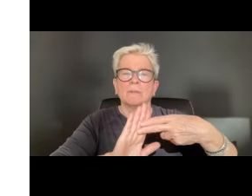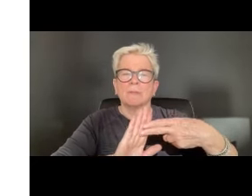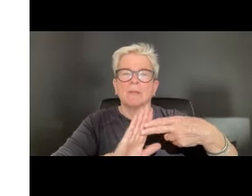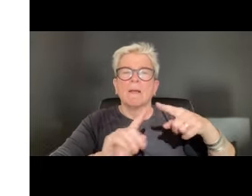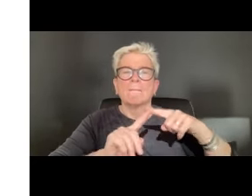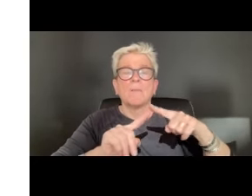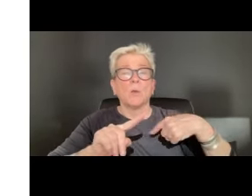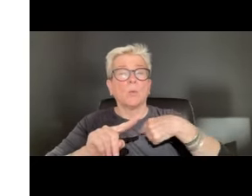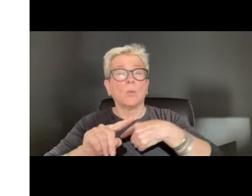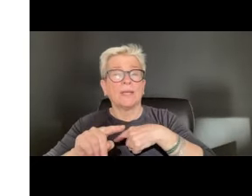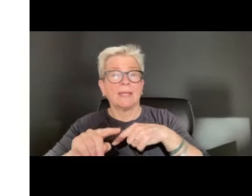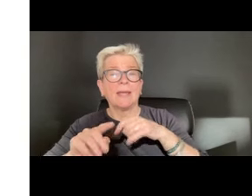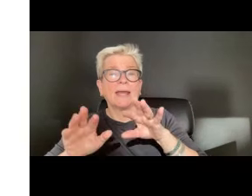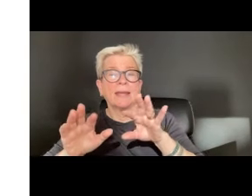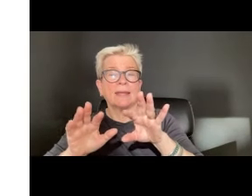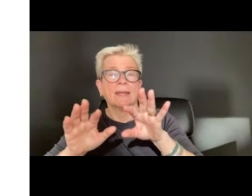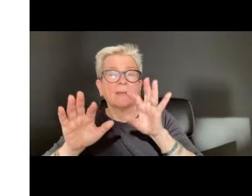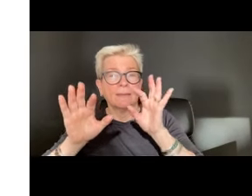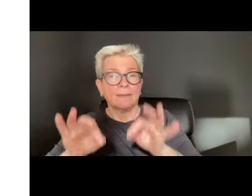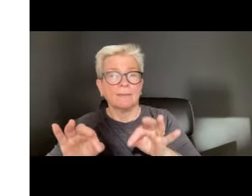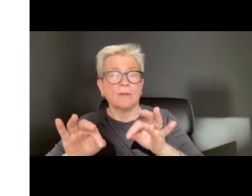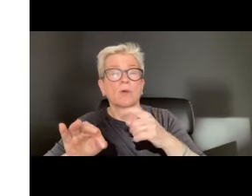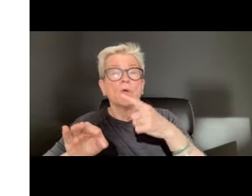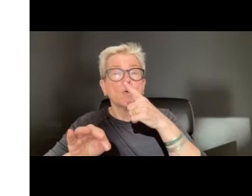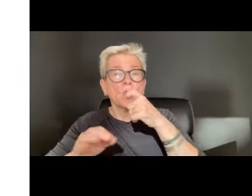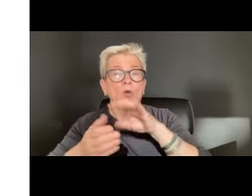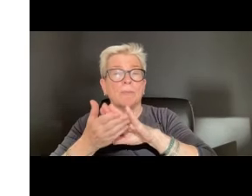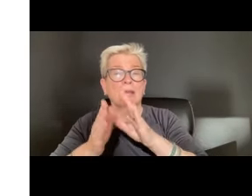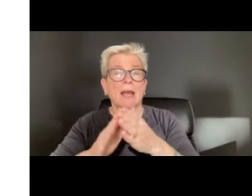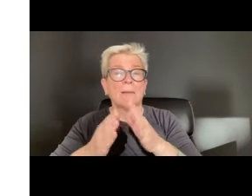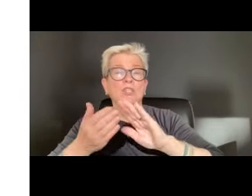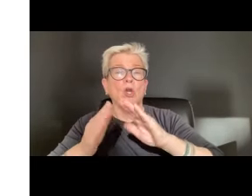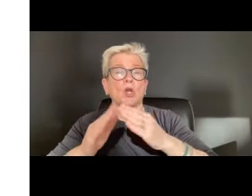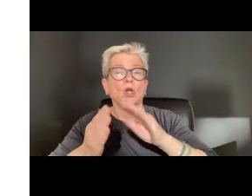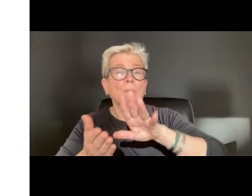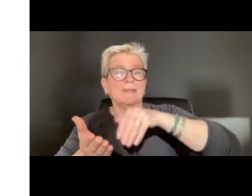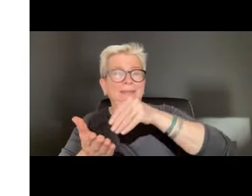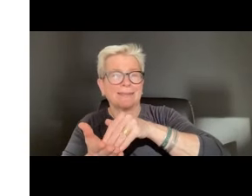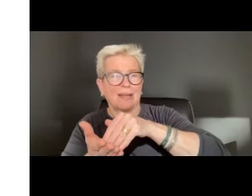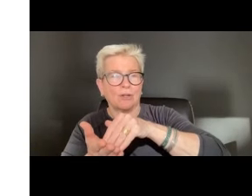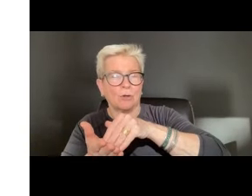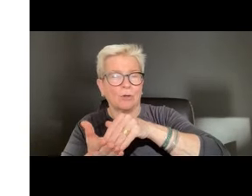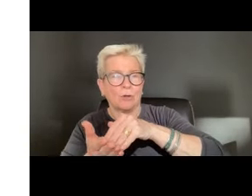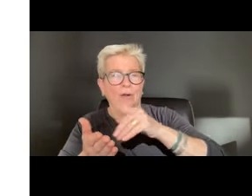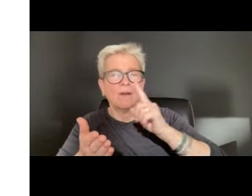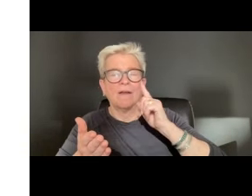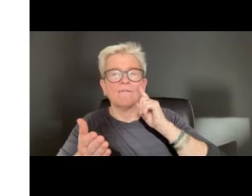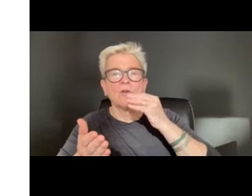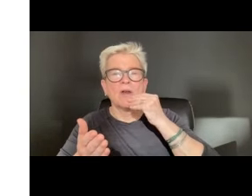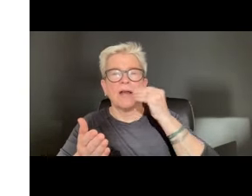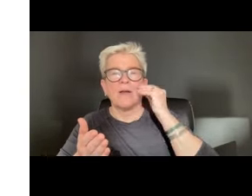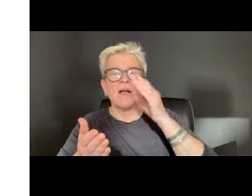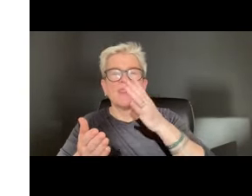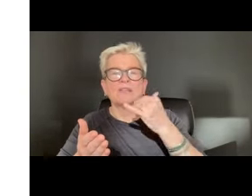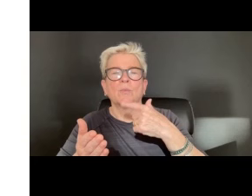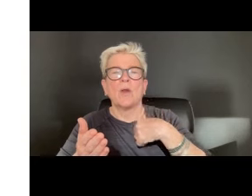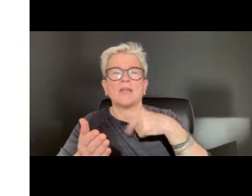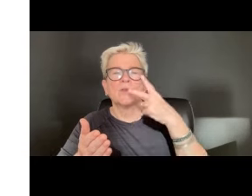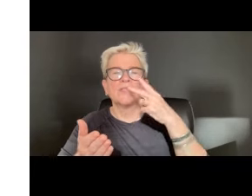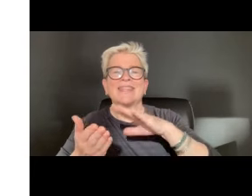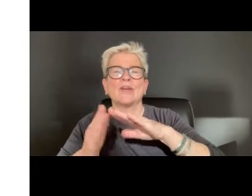urban centers in other places in growth, especially housing. And that's why you see the urban centers as well in our